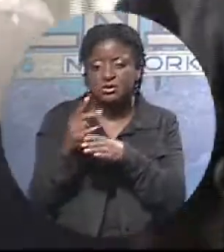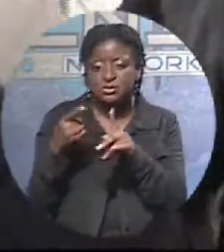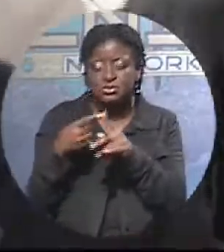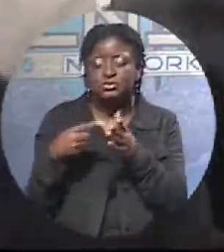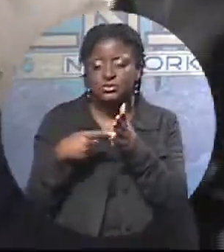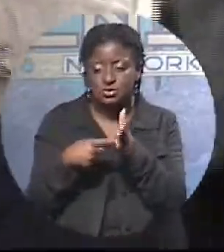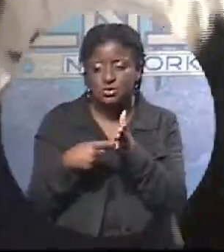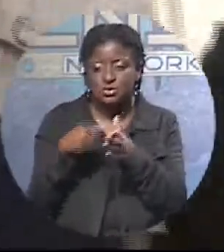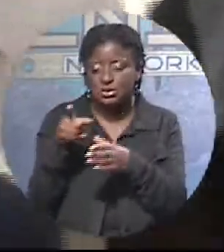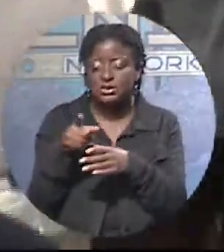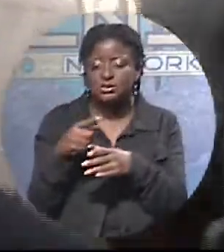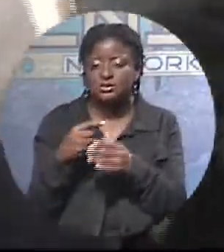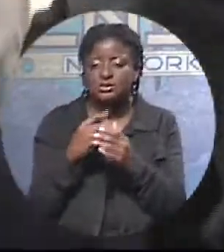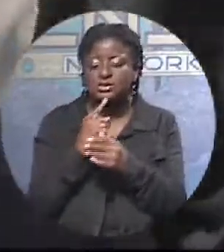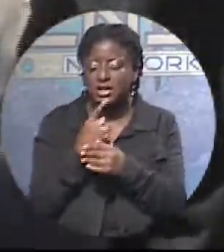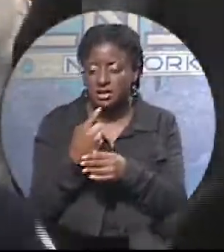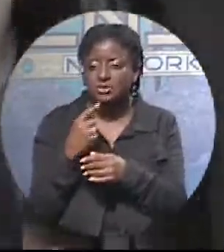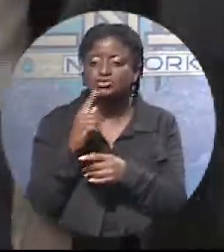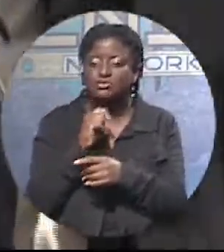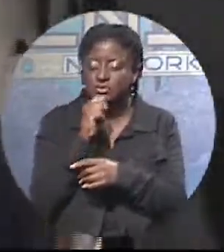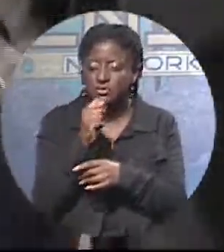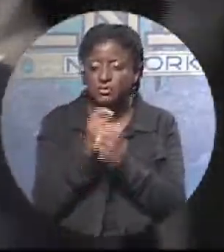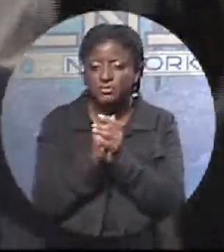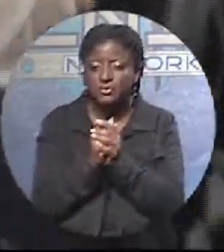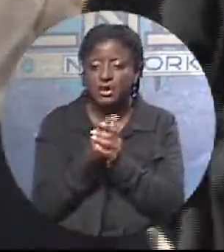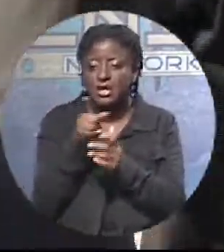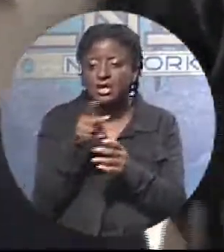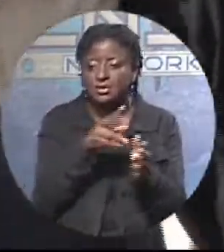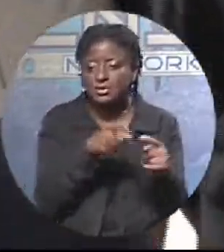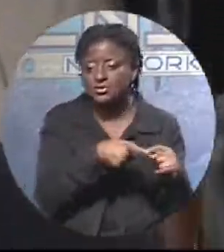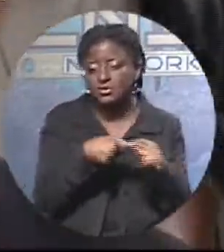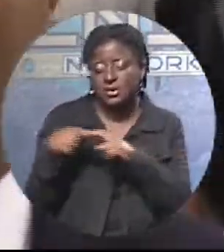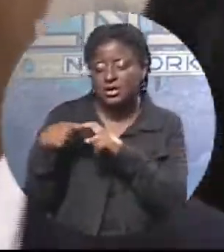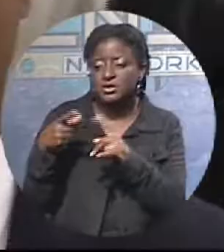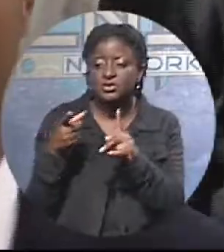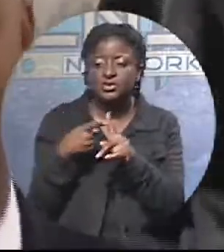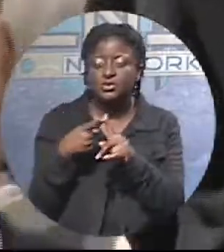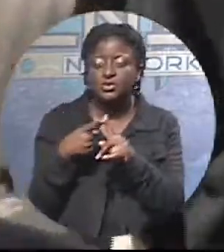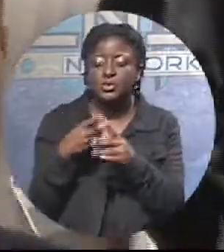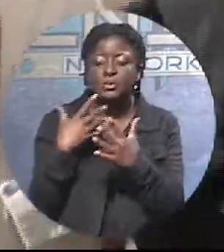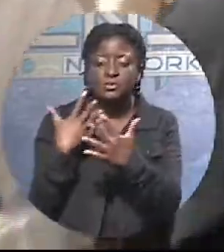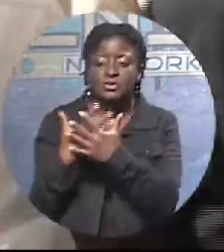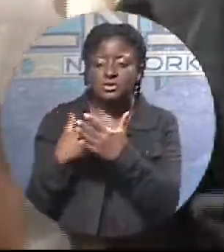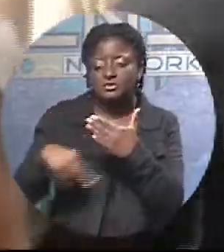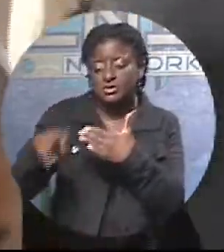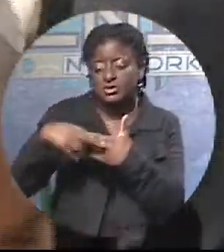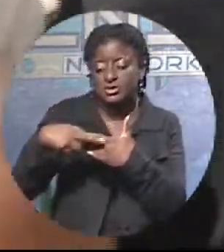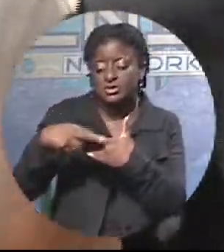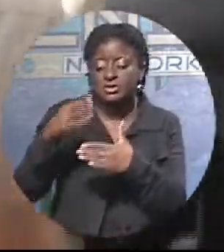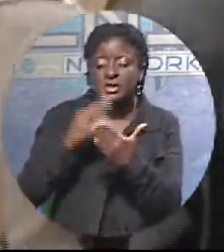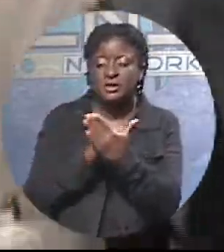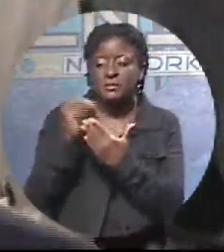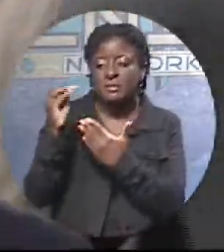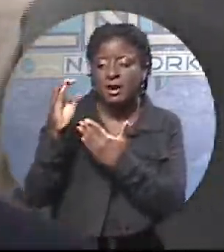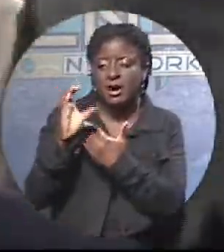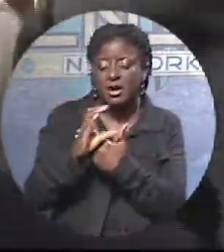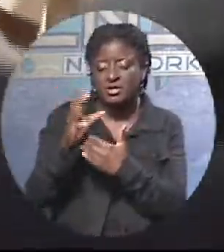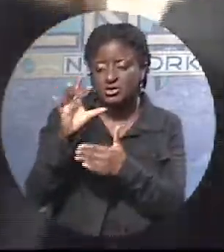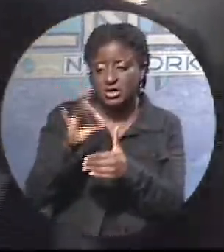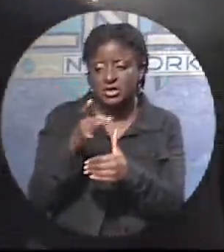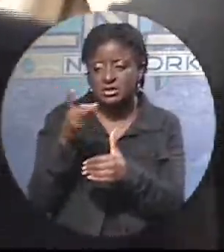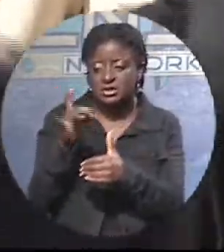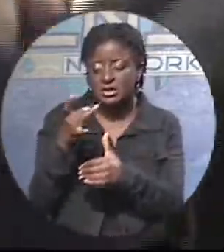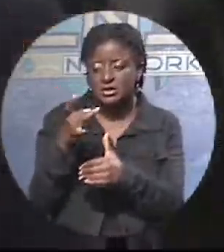was denied and Roll was remanded to prison. He returns to court on March 18th for service of voluntary bill of indictment